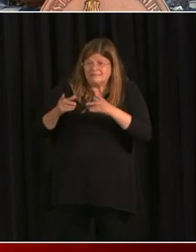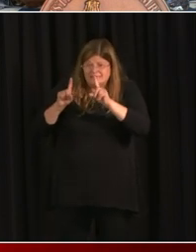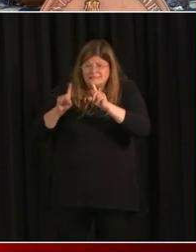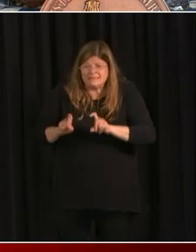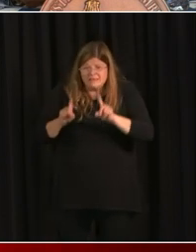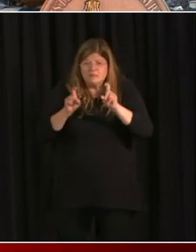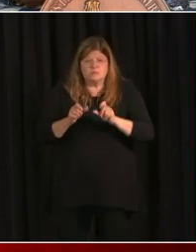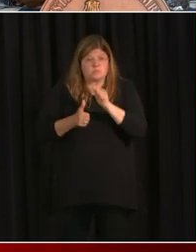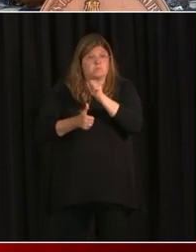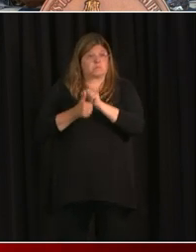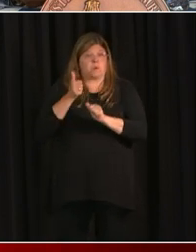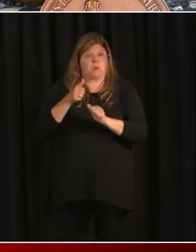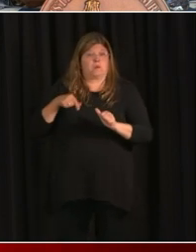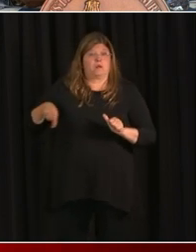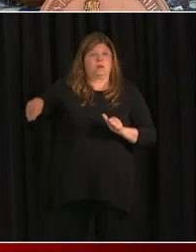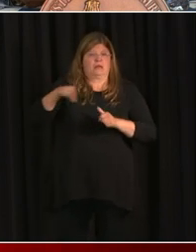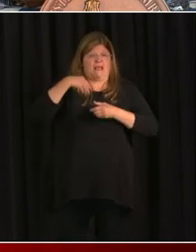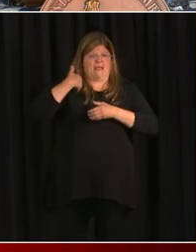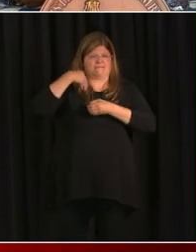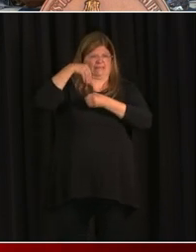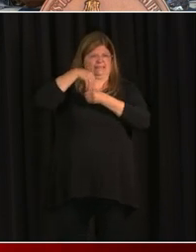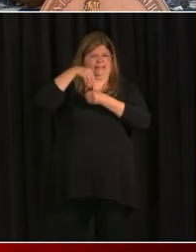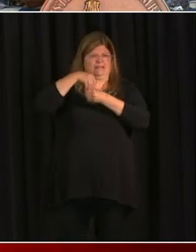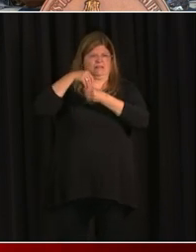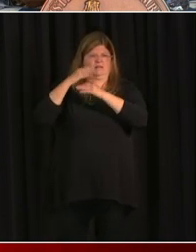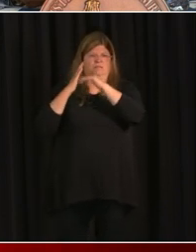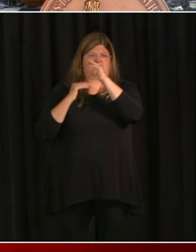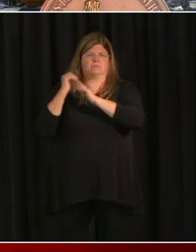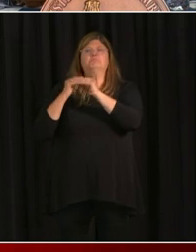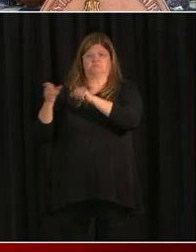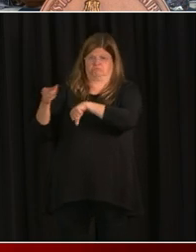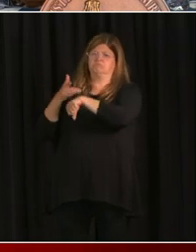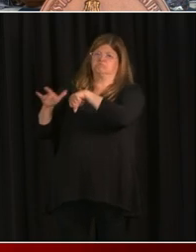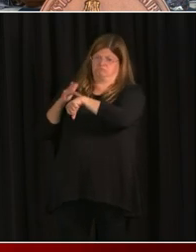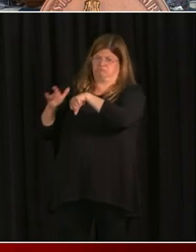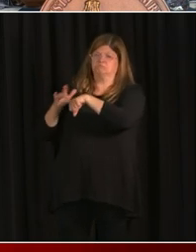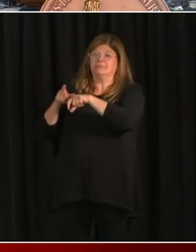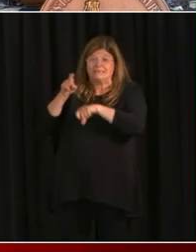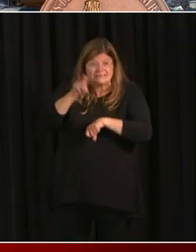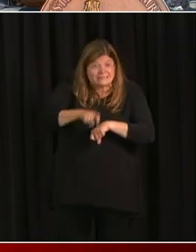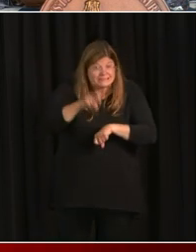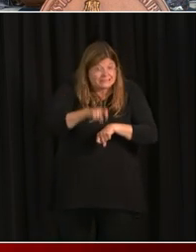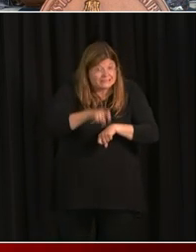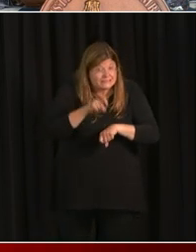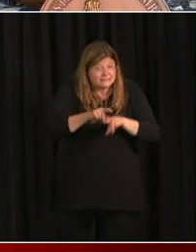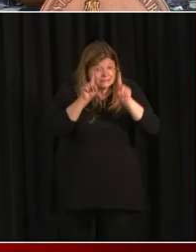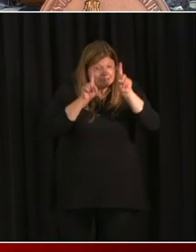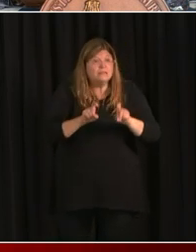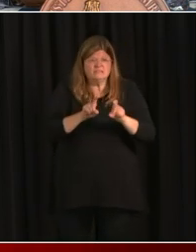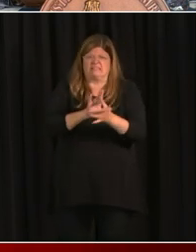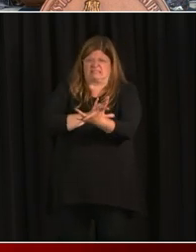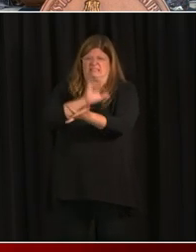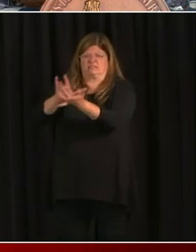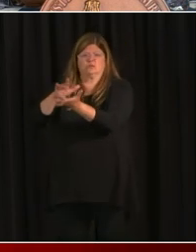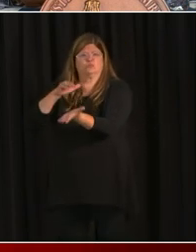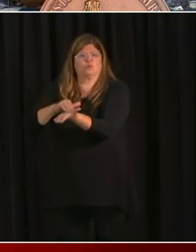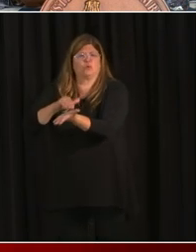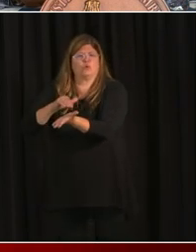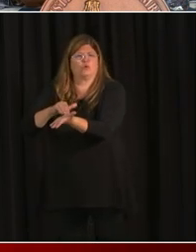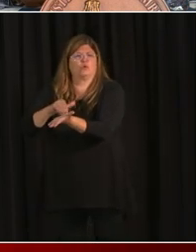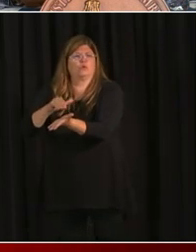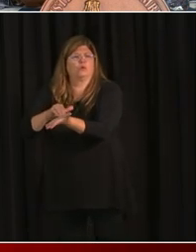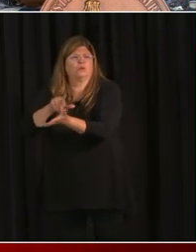most of those locations are inside and would be available. So if you're in need of testing, please call your provider.